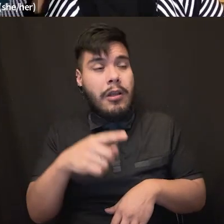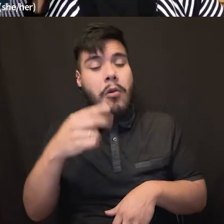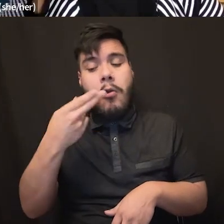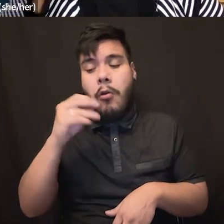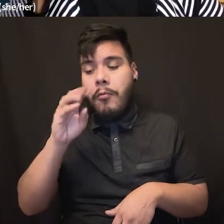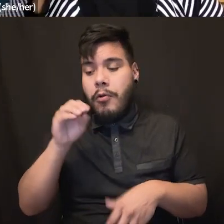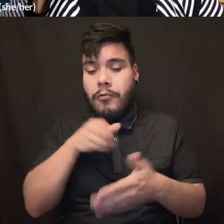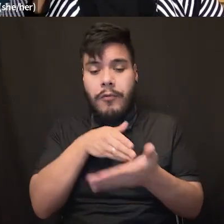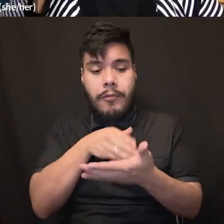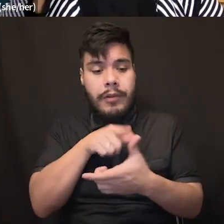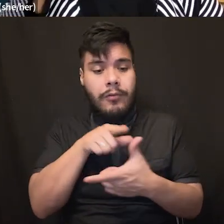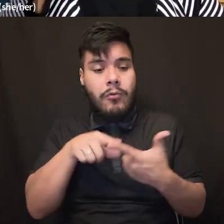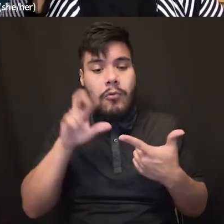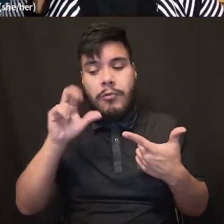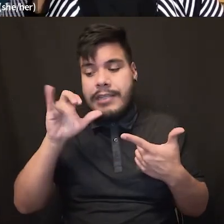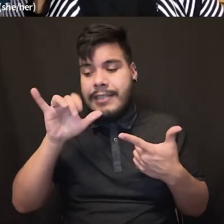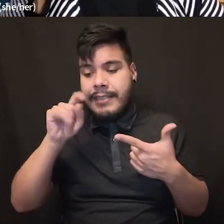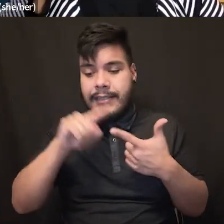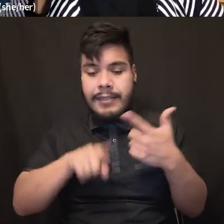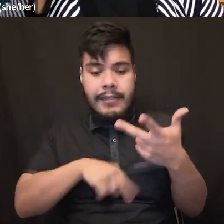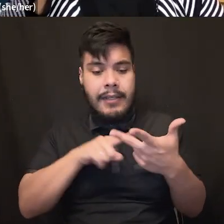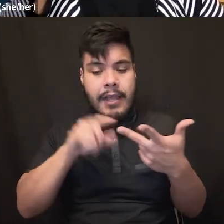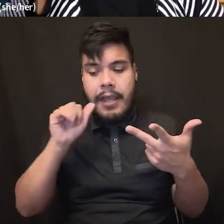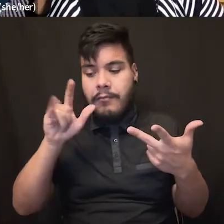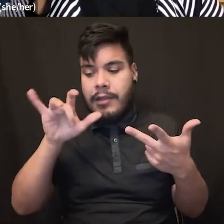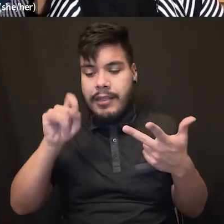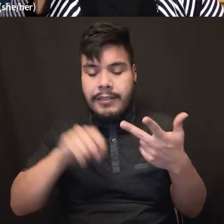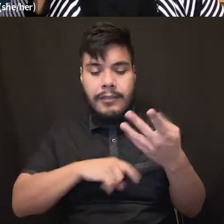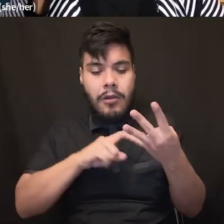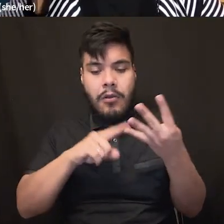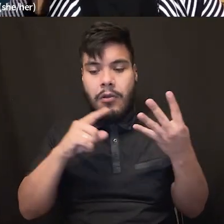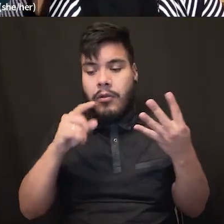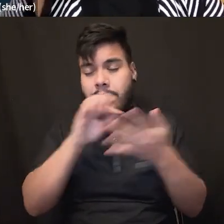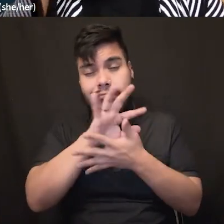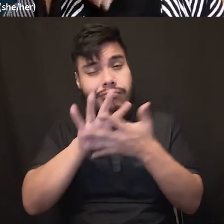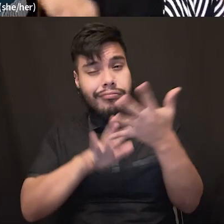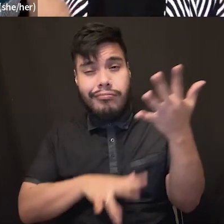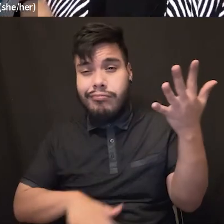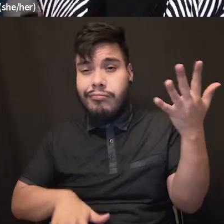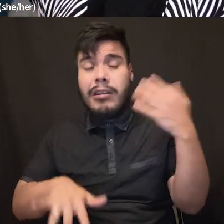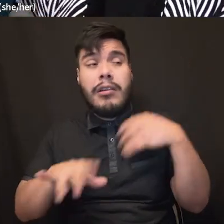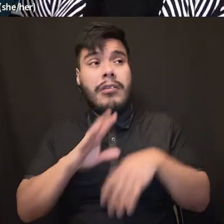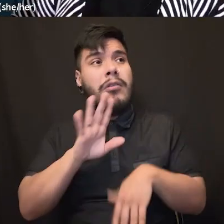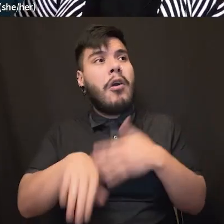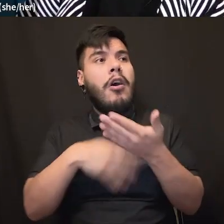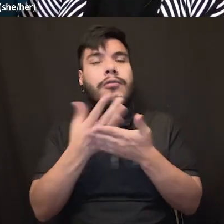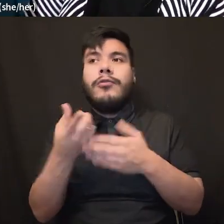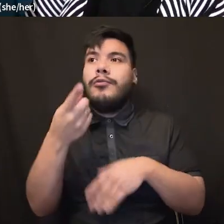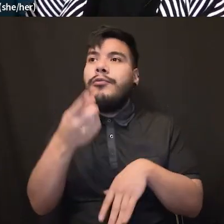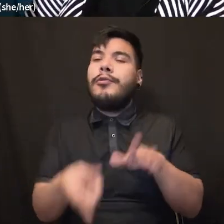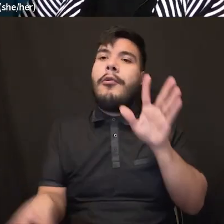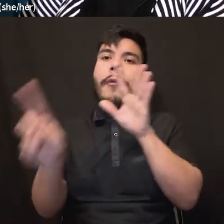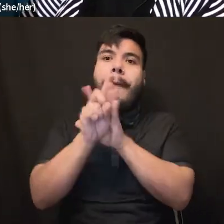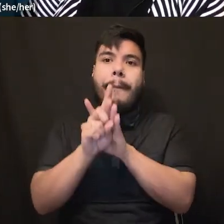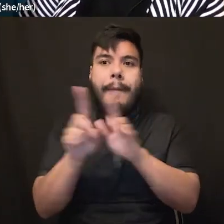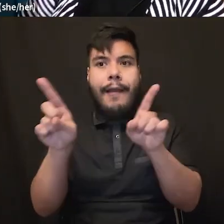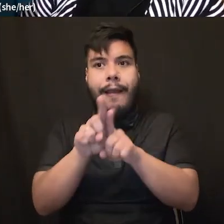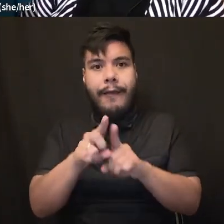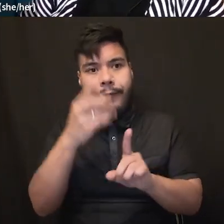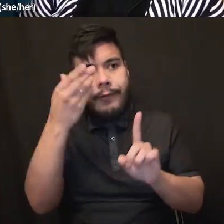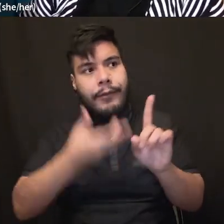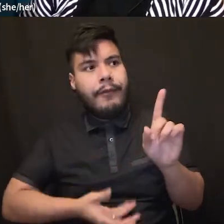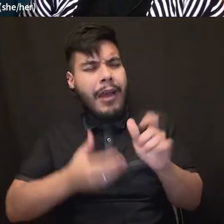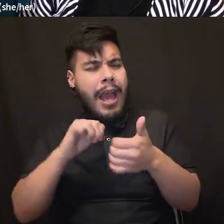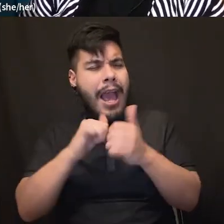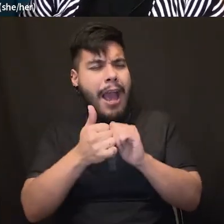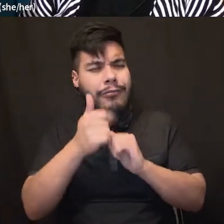homophobic, racist, ableist, fatphobic, the list goes on. In all the ways that you show up as yourself, how did you